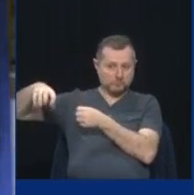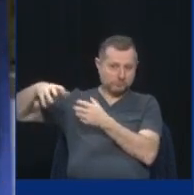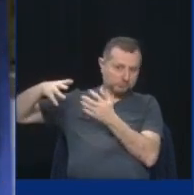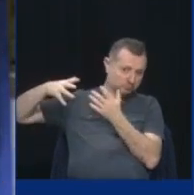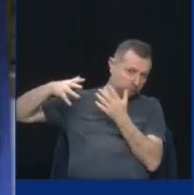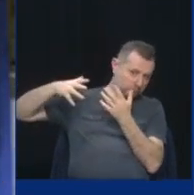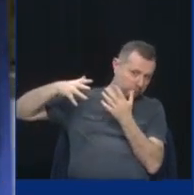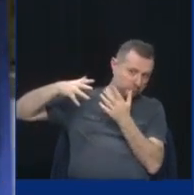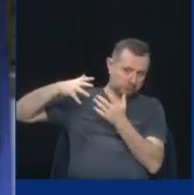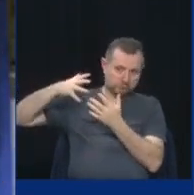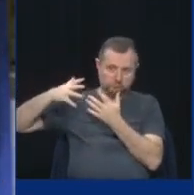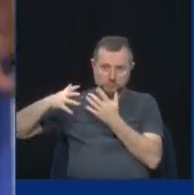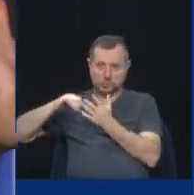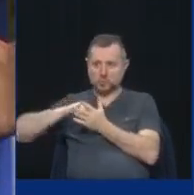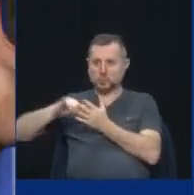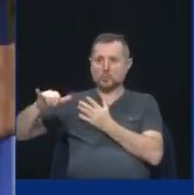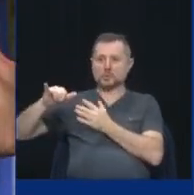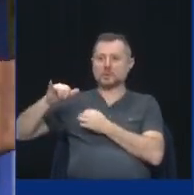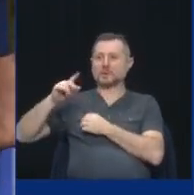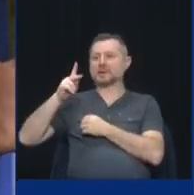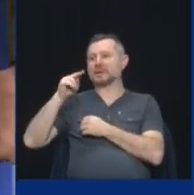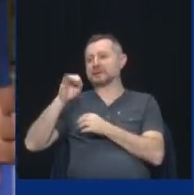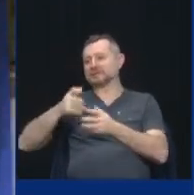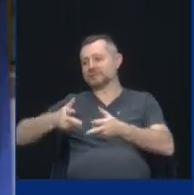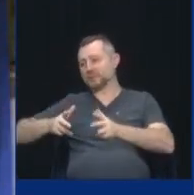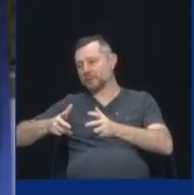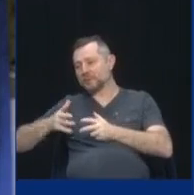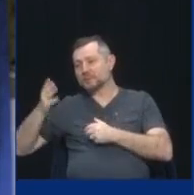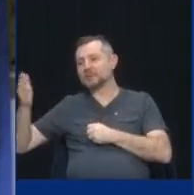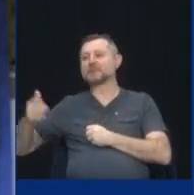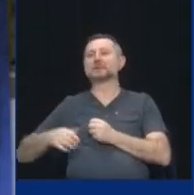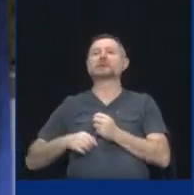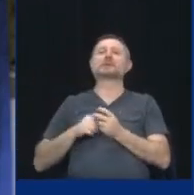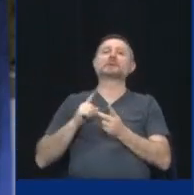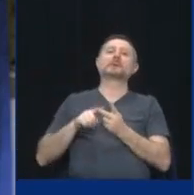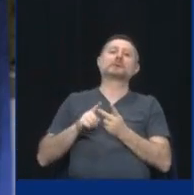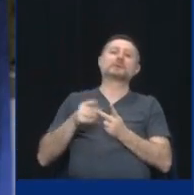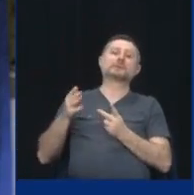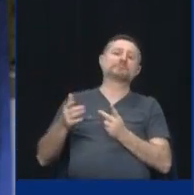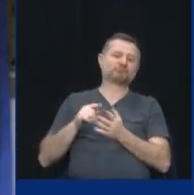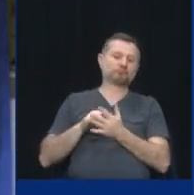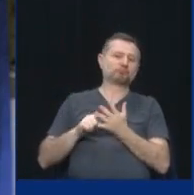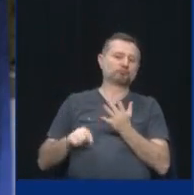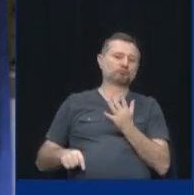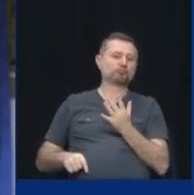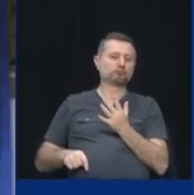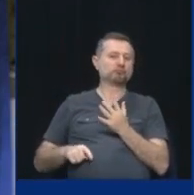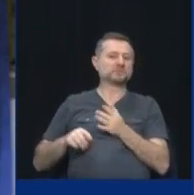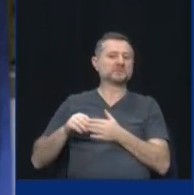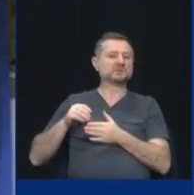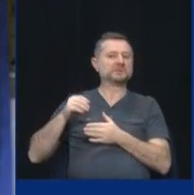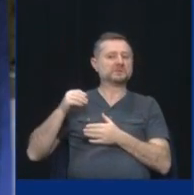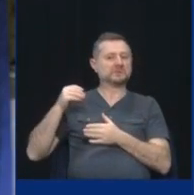right? And that's a big piece of real estate, and then you'd have to pay for it.